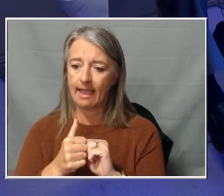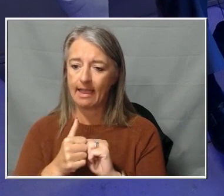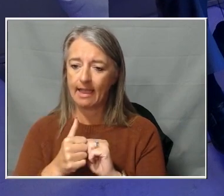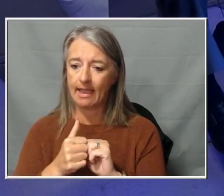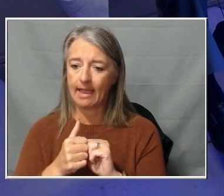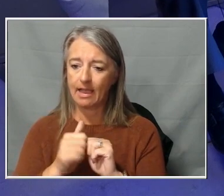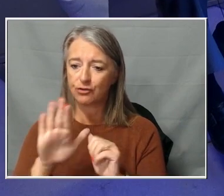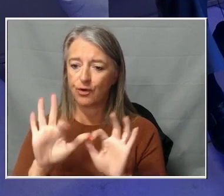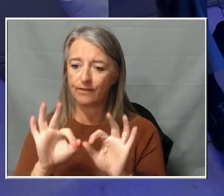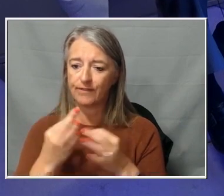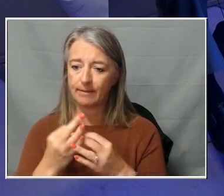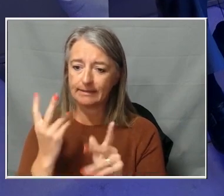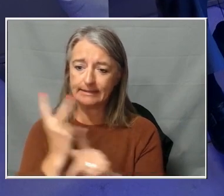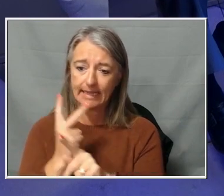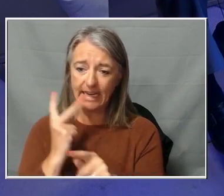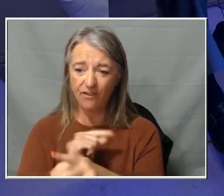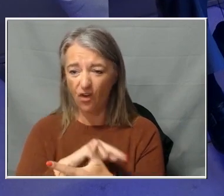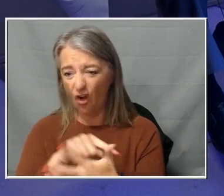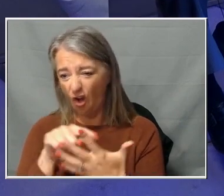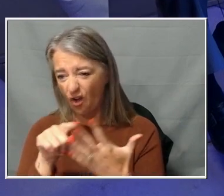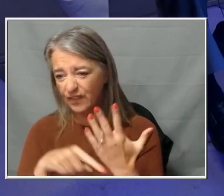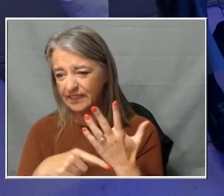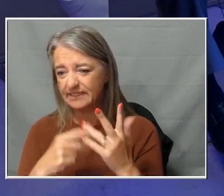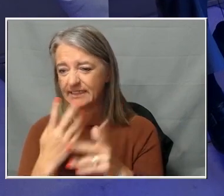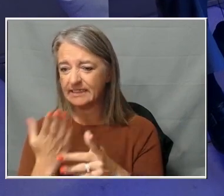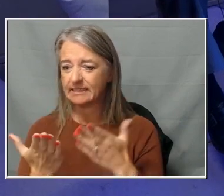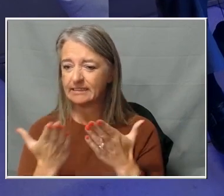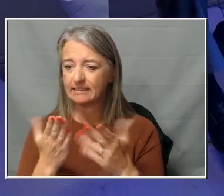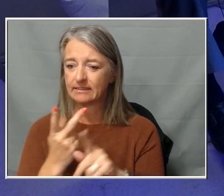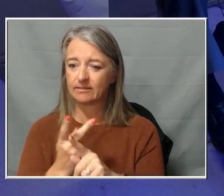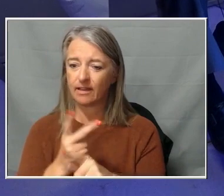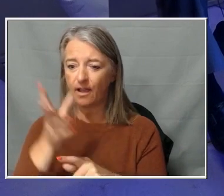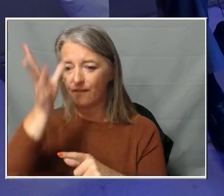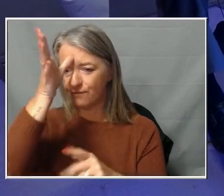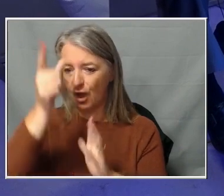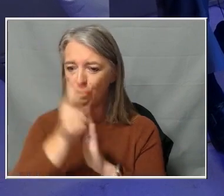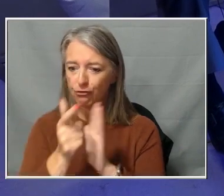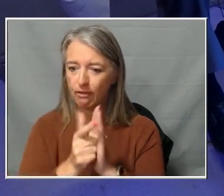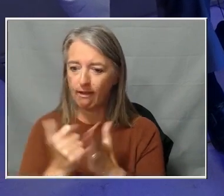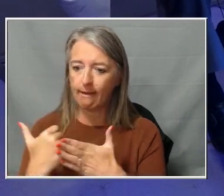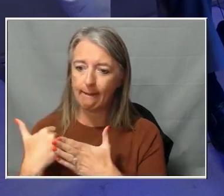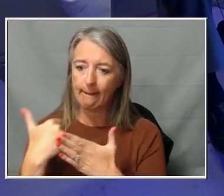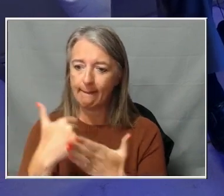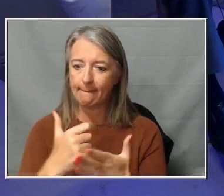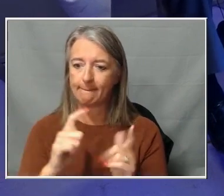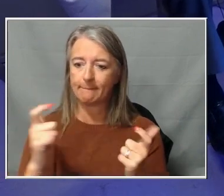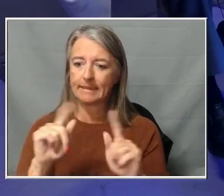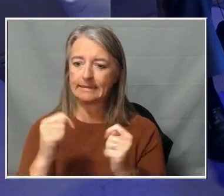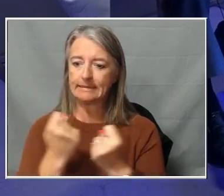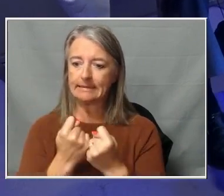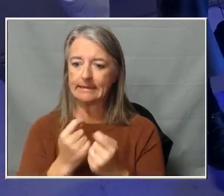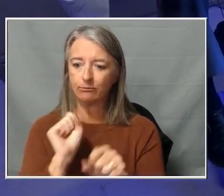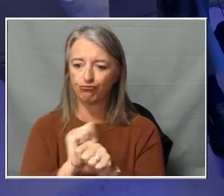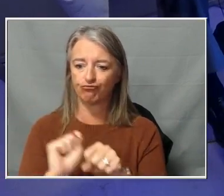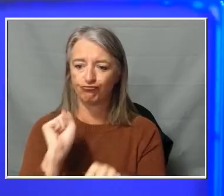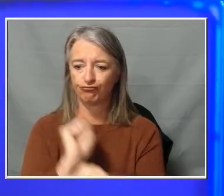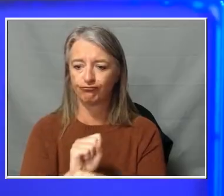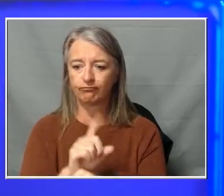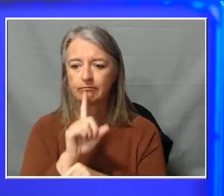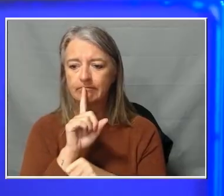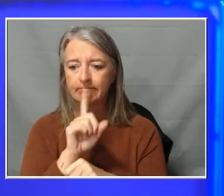brain surgery patient all at once? I asked you about that with Andrew. You said your father-in-law was helping. I bet that was a big old team effort. Yes, it really